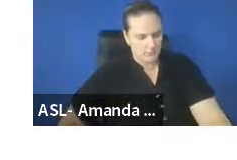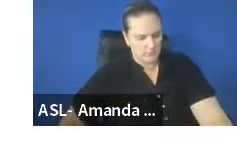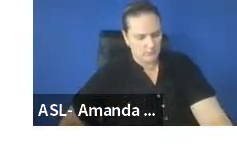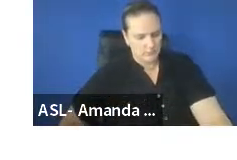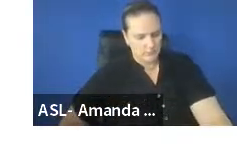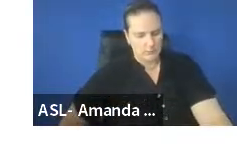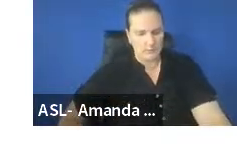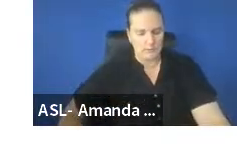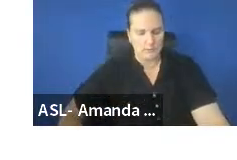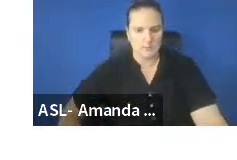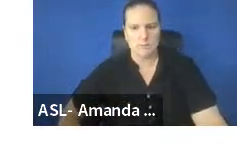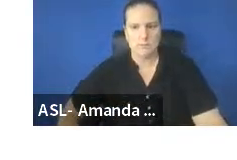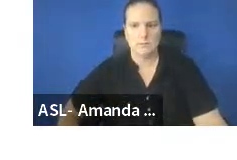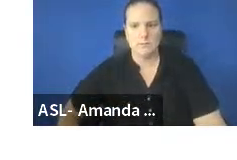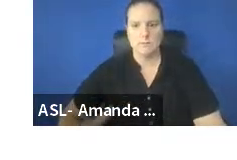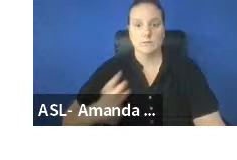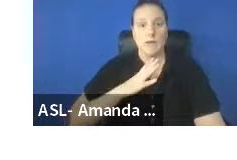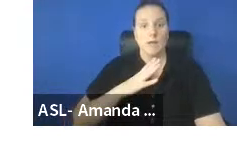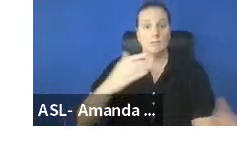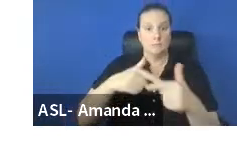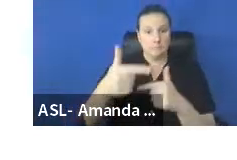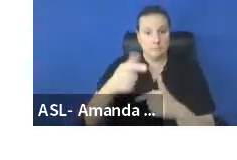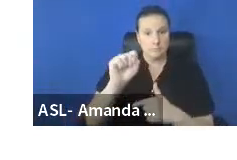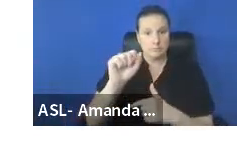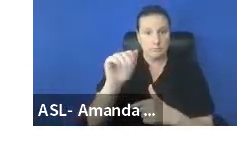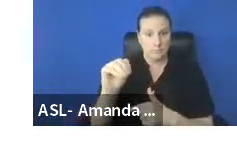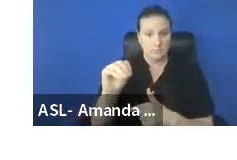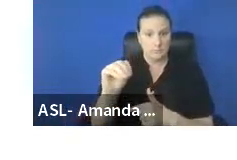All right, Sam.